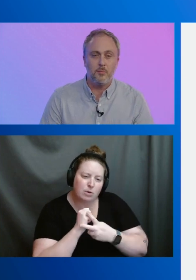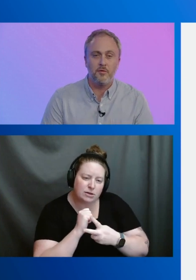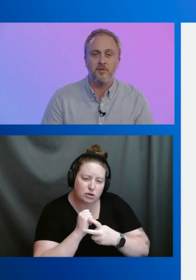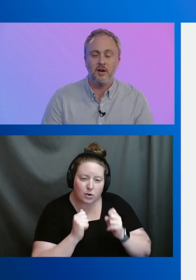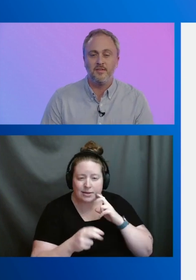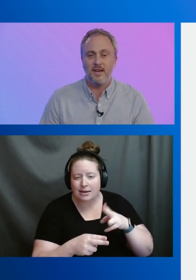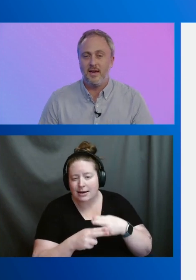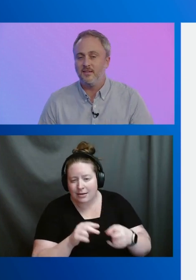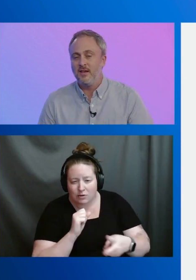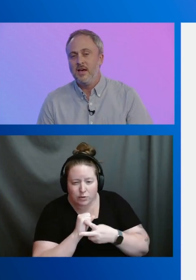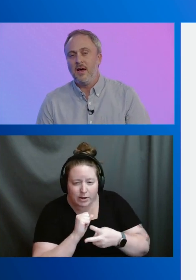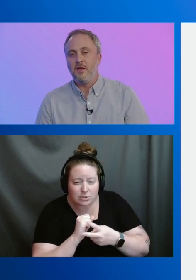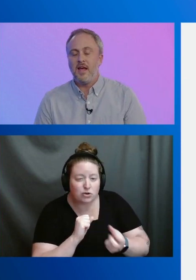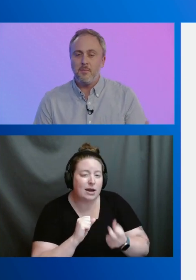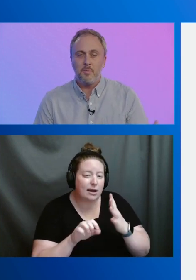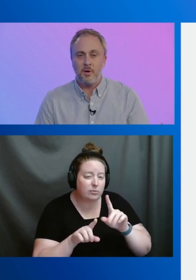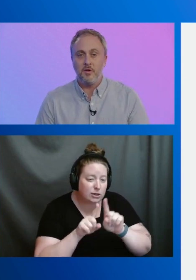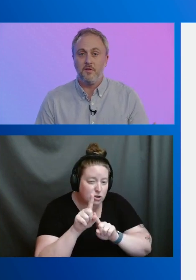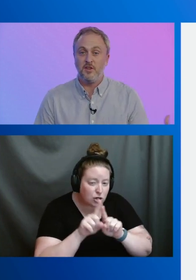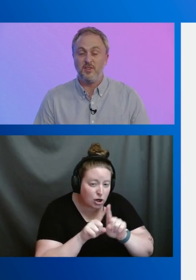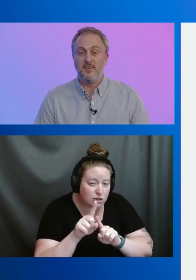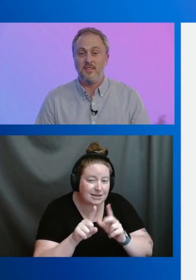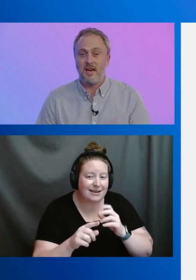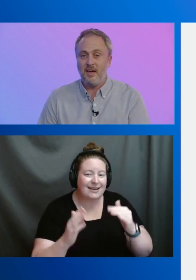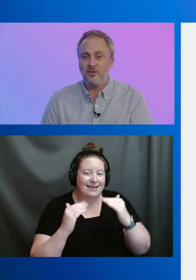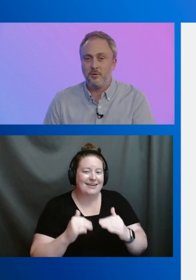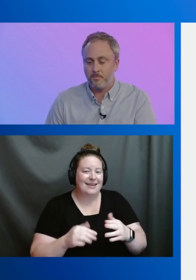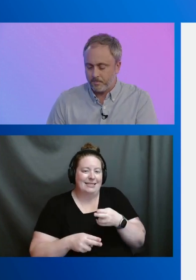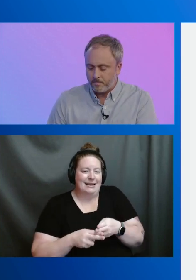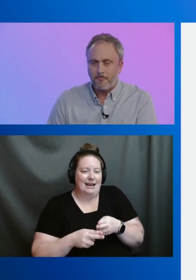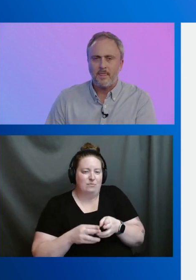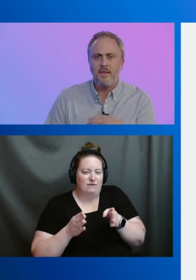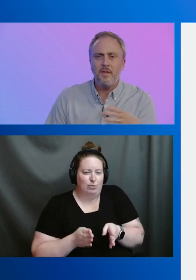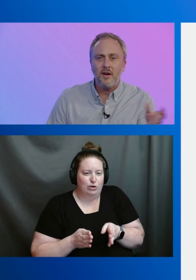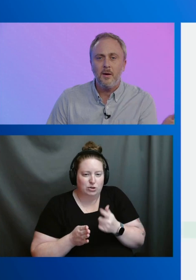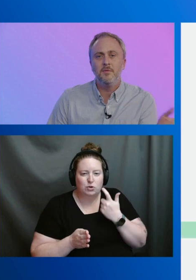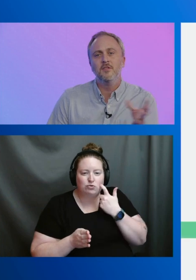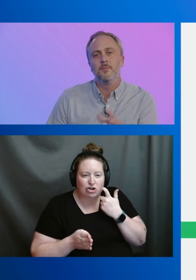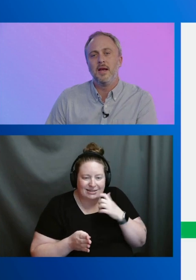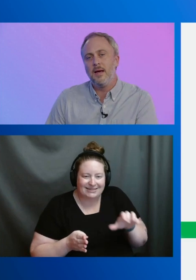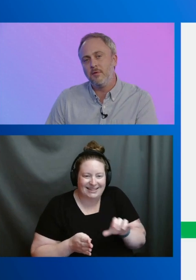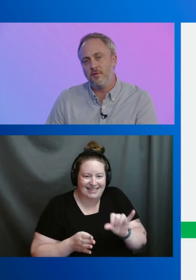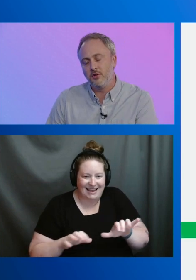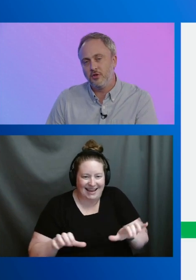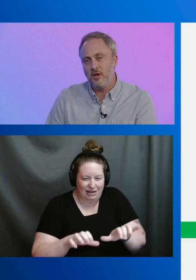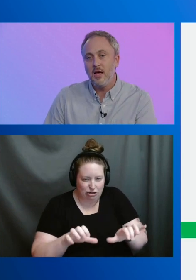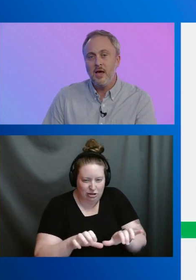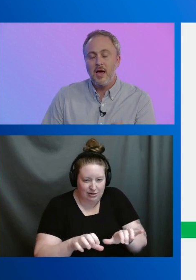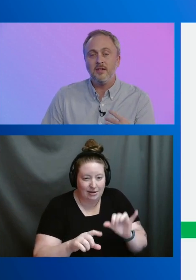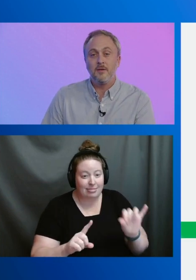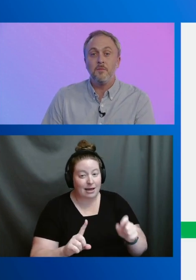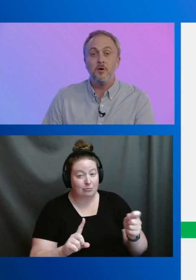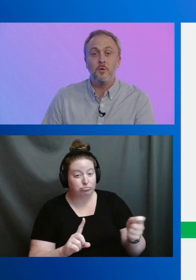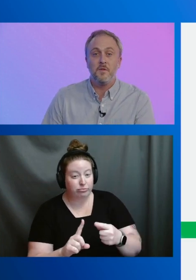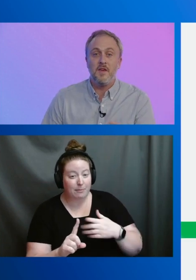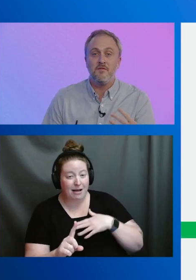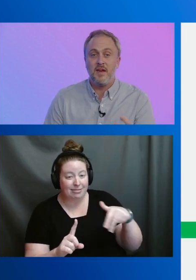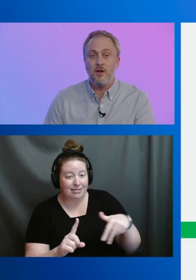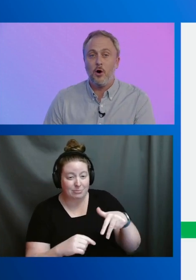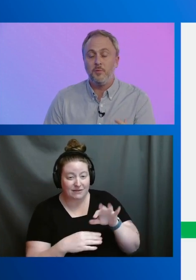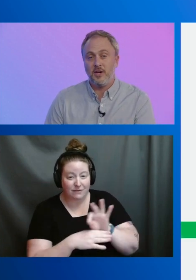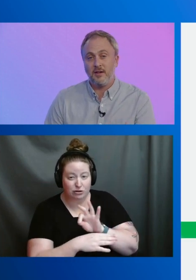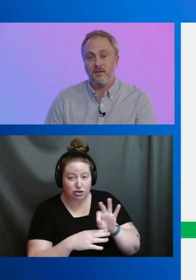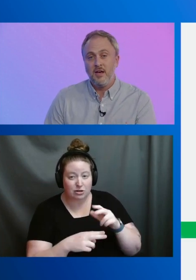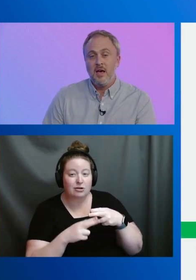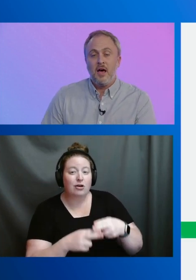the number of stars it has, and the name of the person that just did that action. Now that comes into my Lambda function as something called the